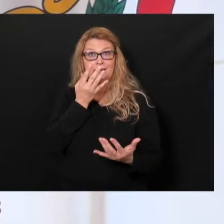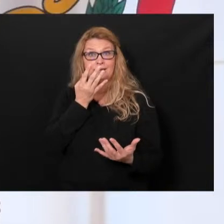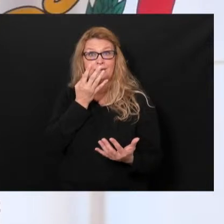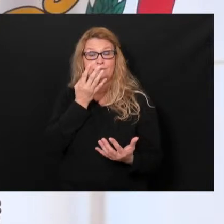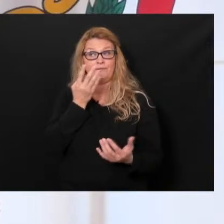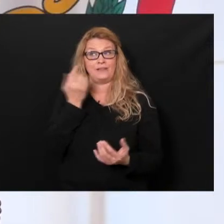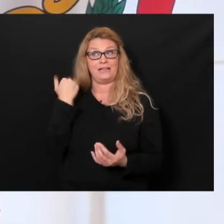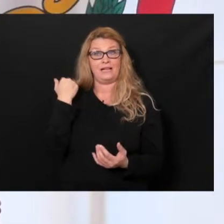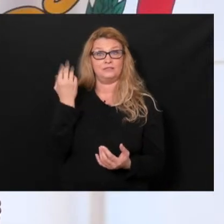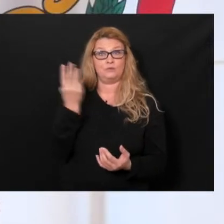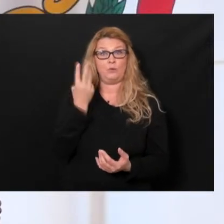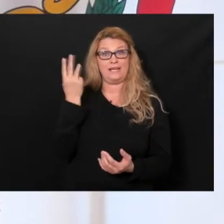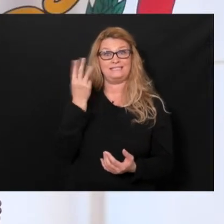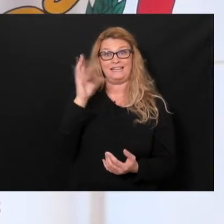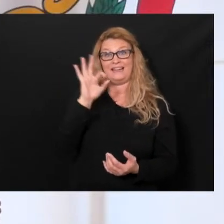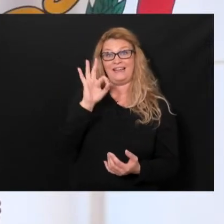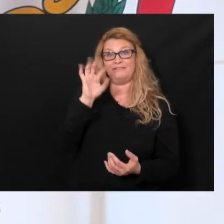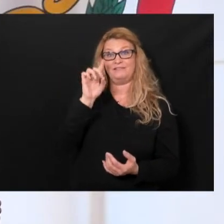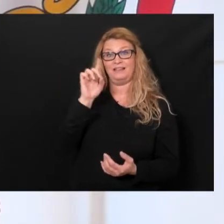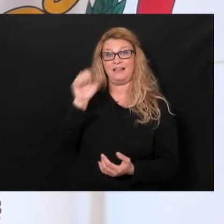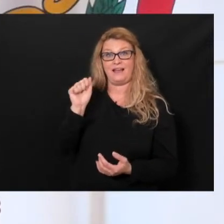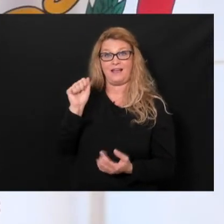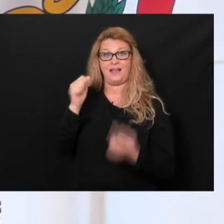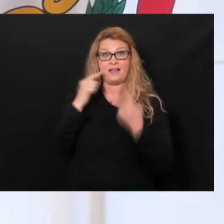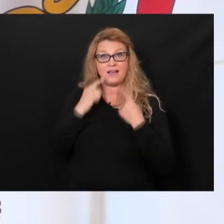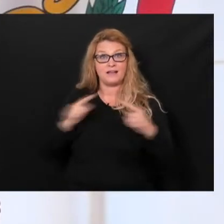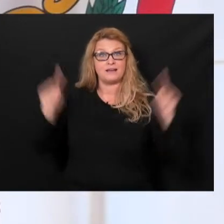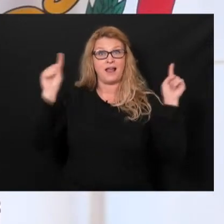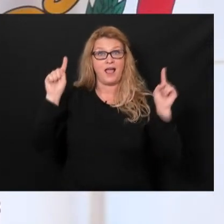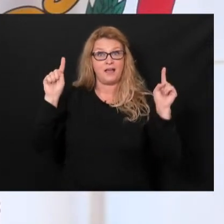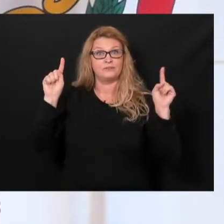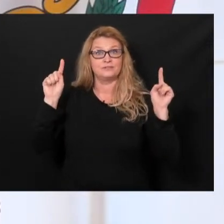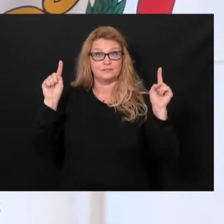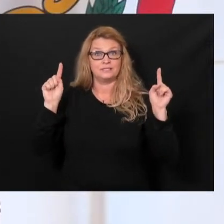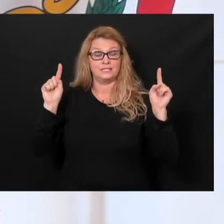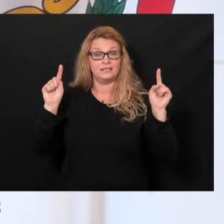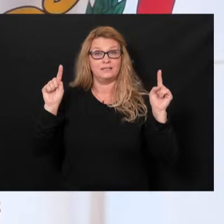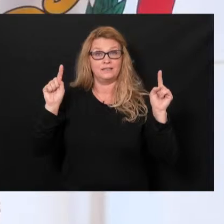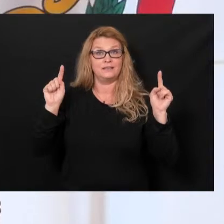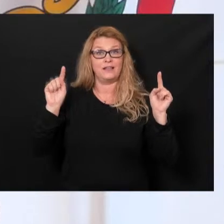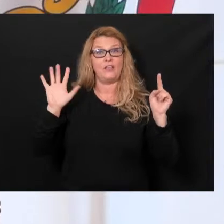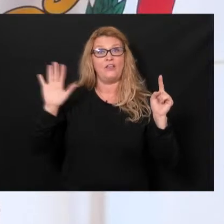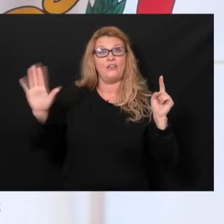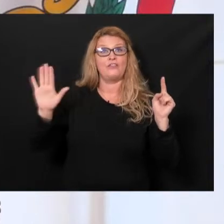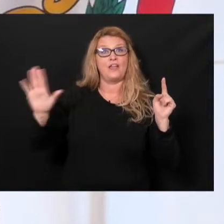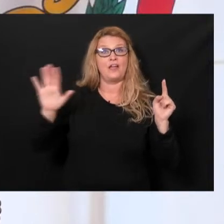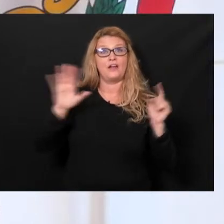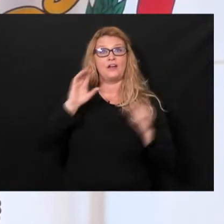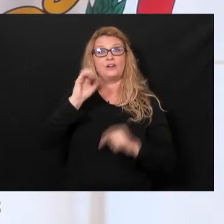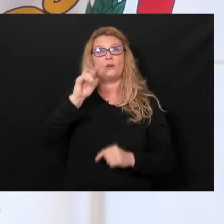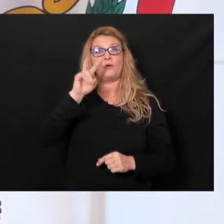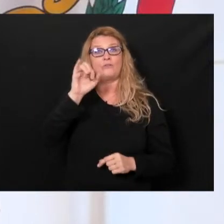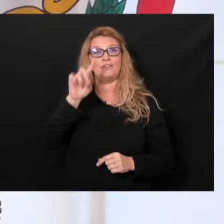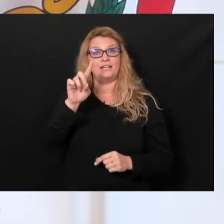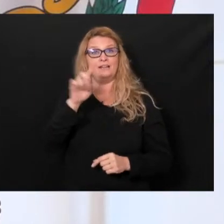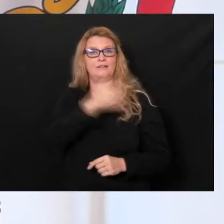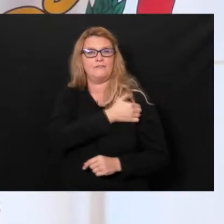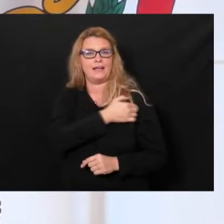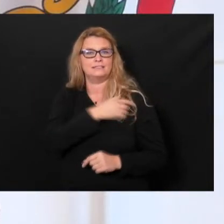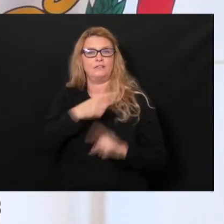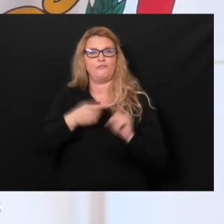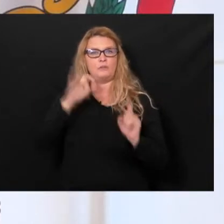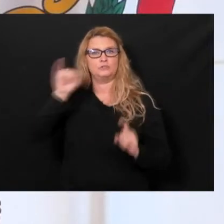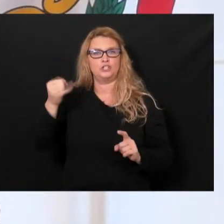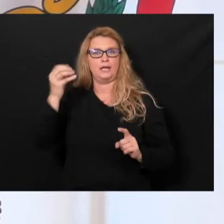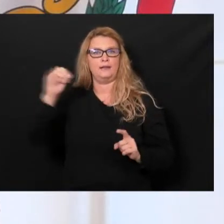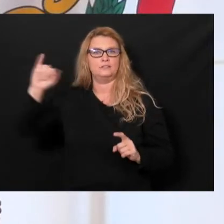Wednesday, the FDA released an analysis of the Johnson & Johnson's COVID vaccine that supports